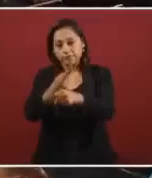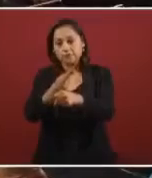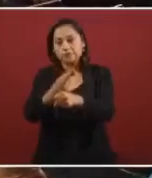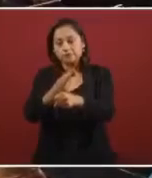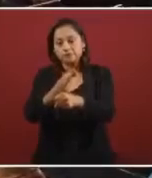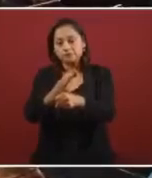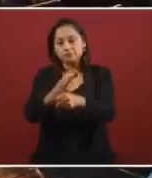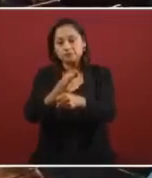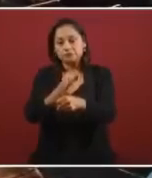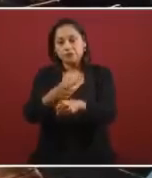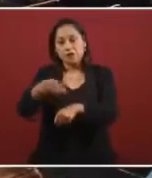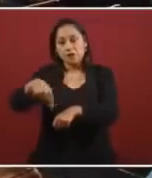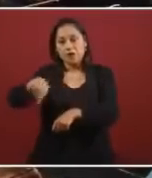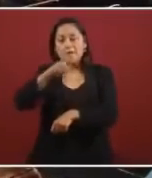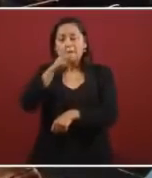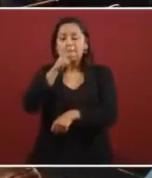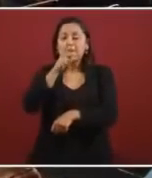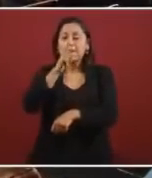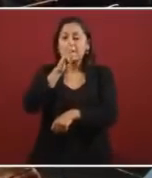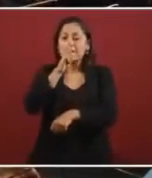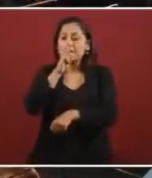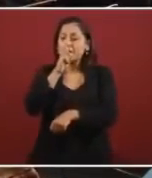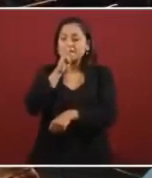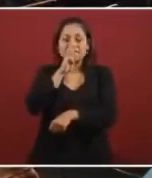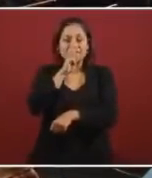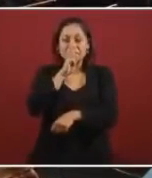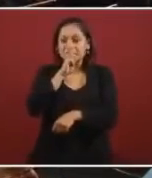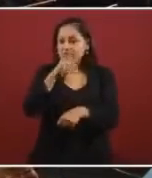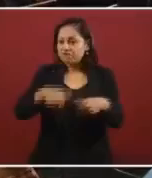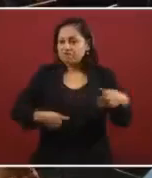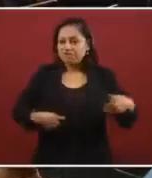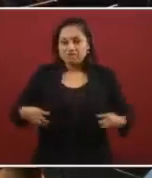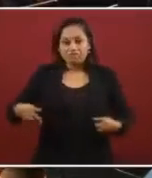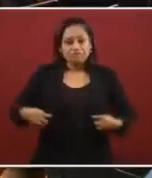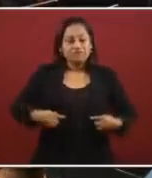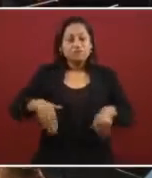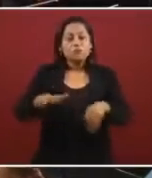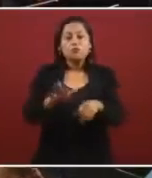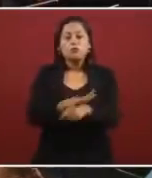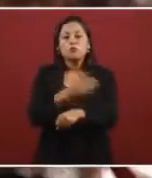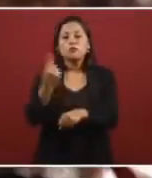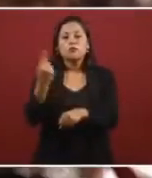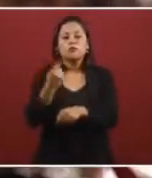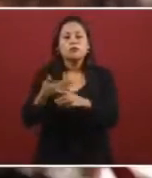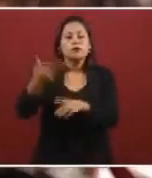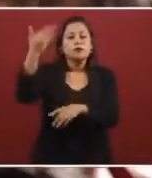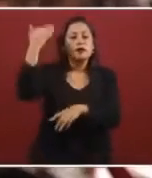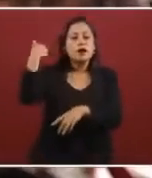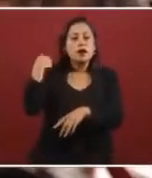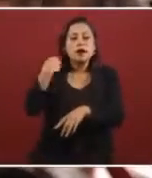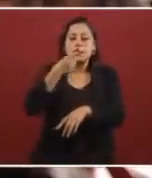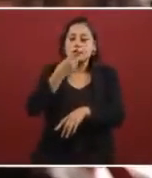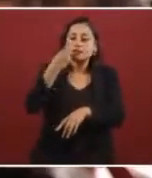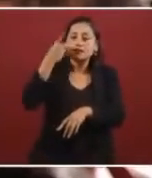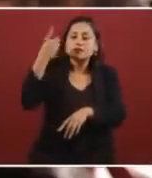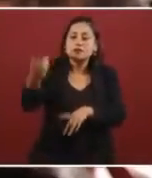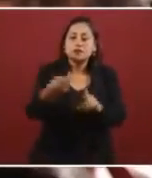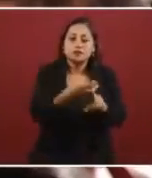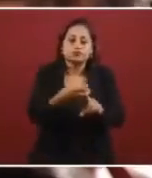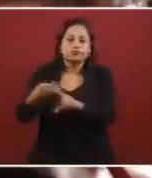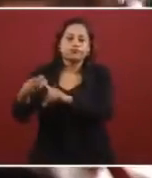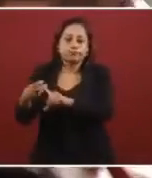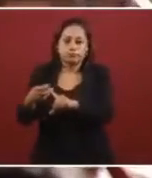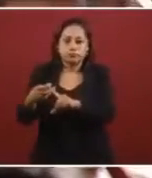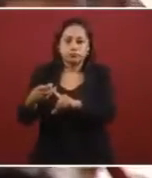The parents were very dissatisfied because at the beginning, they've classified it